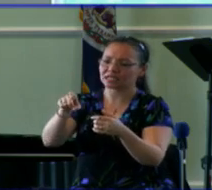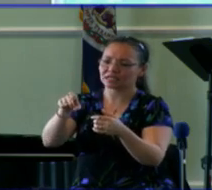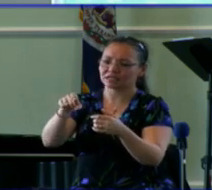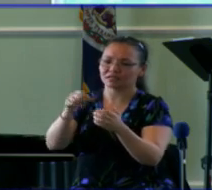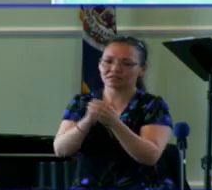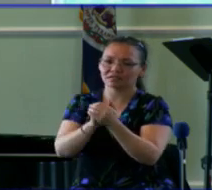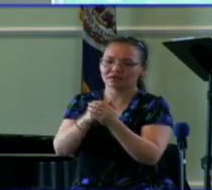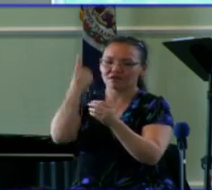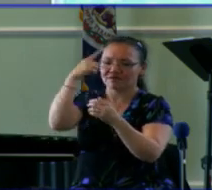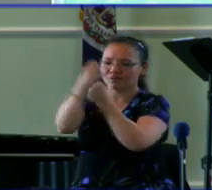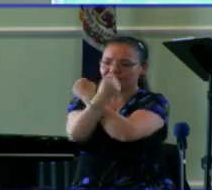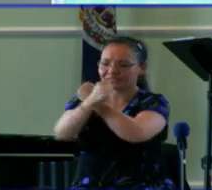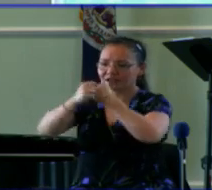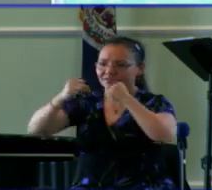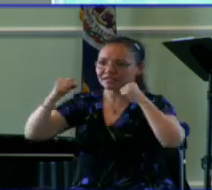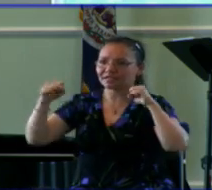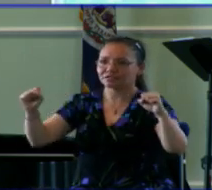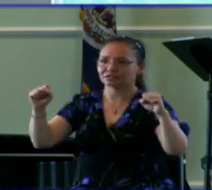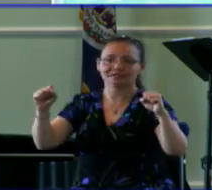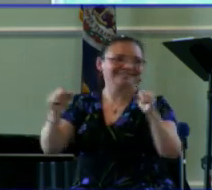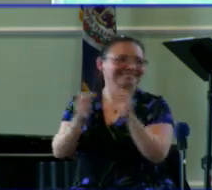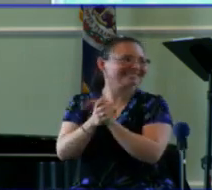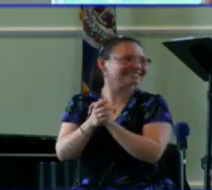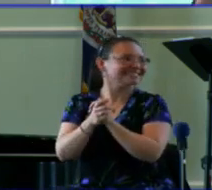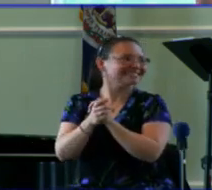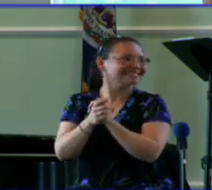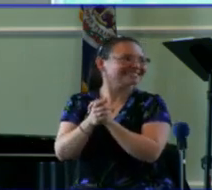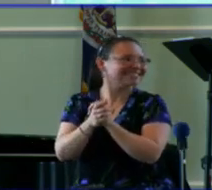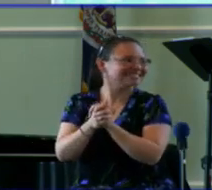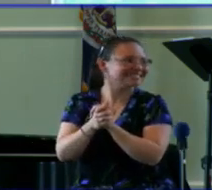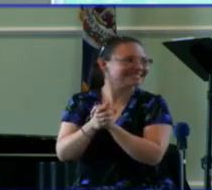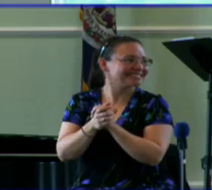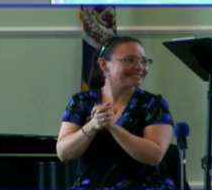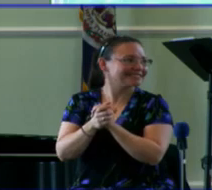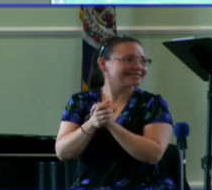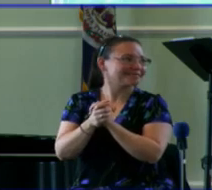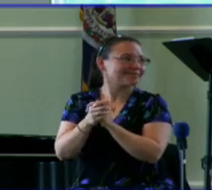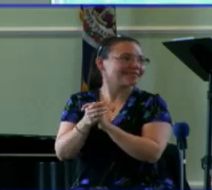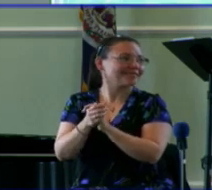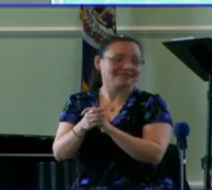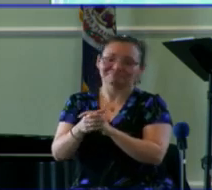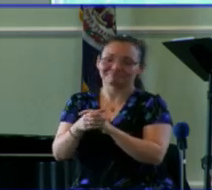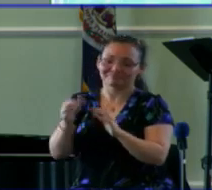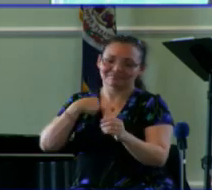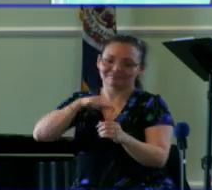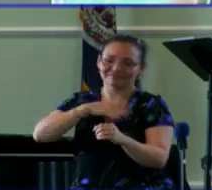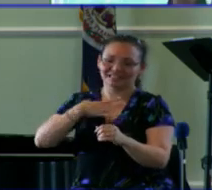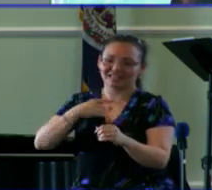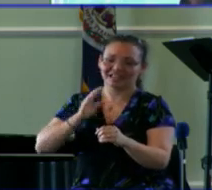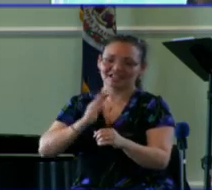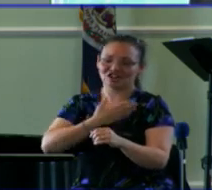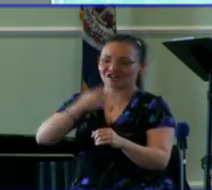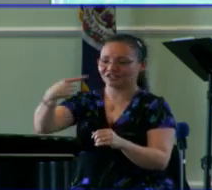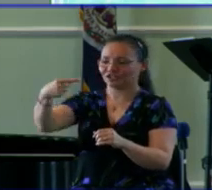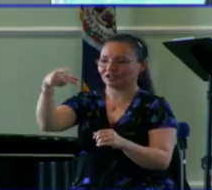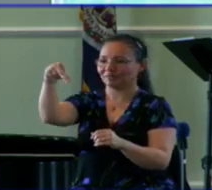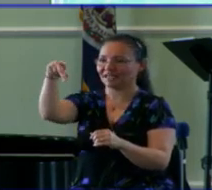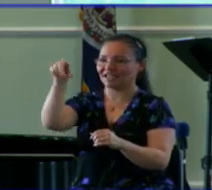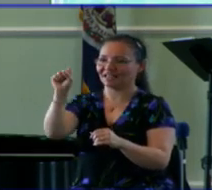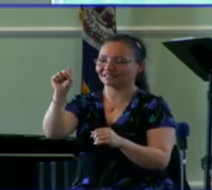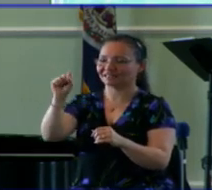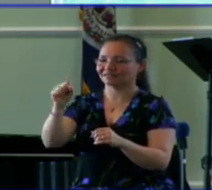GPS. Thank God for GPS. When we traveled yesterday to Baltimore, I kept getting